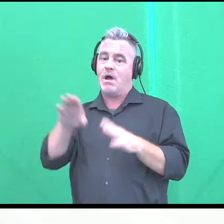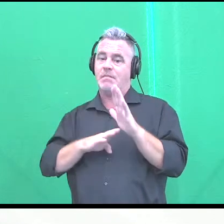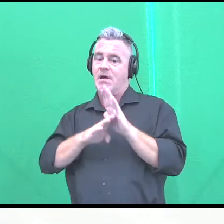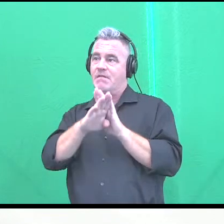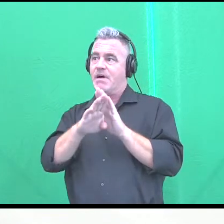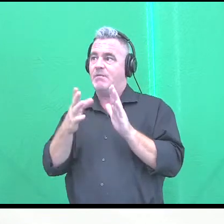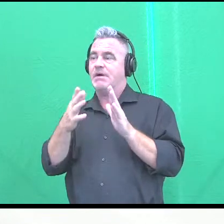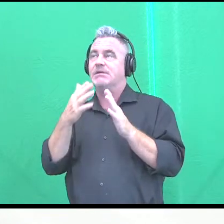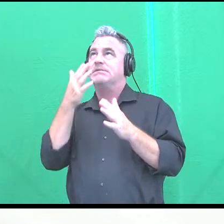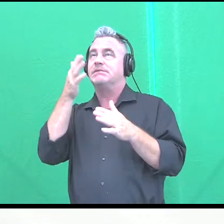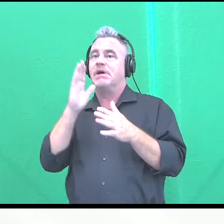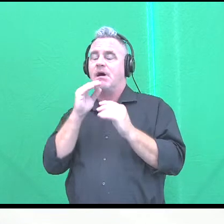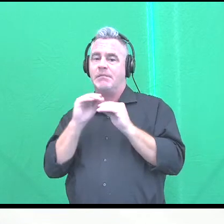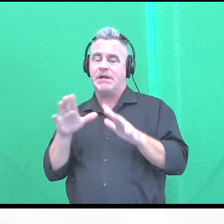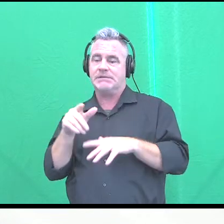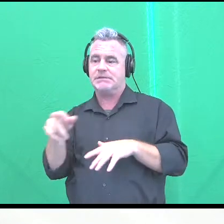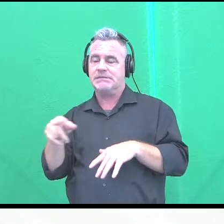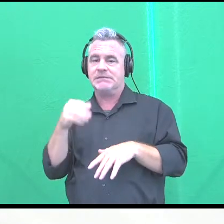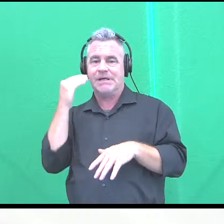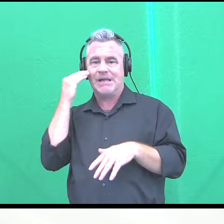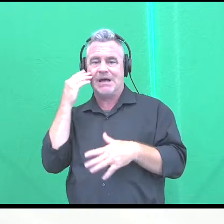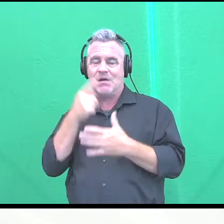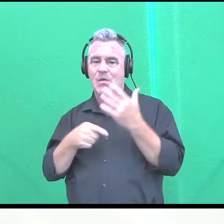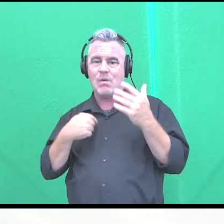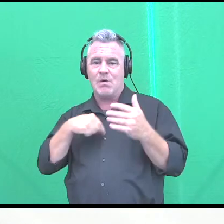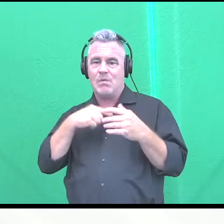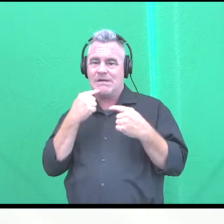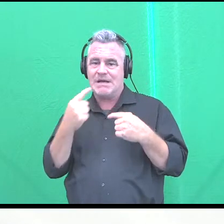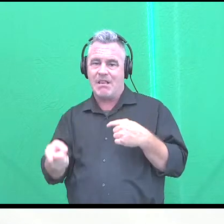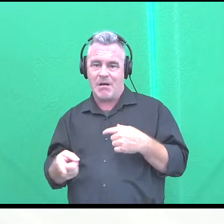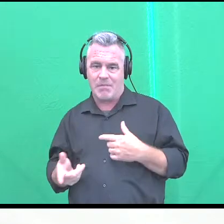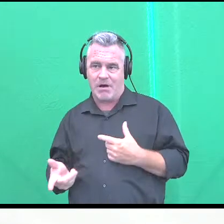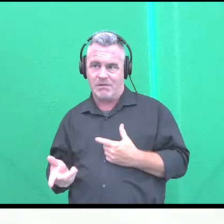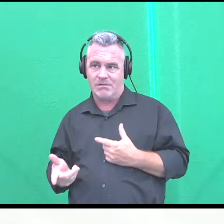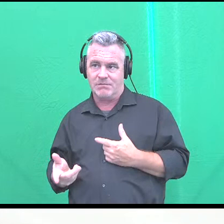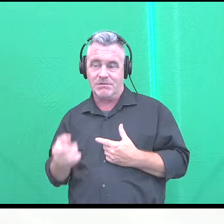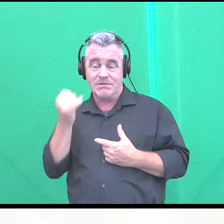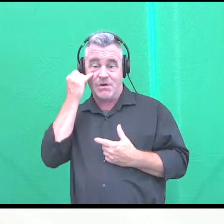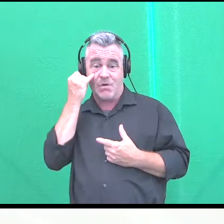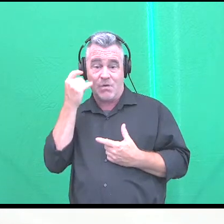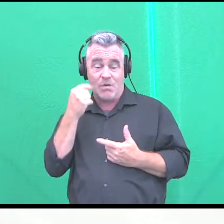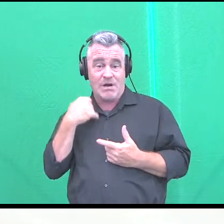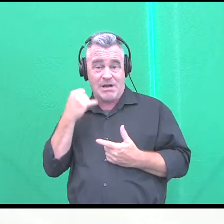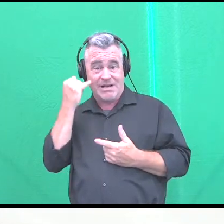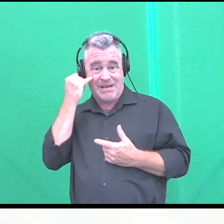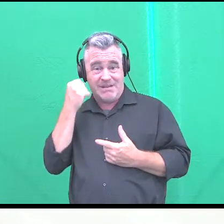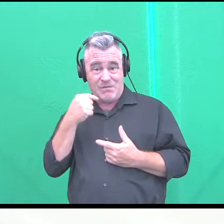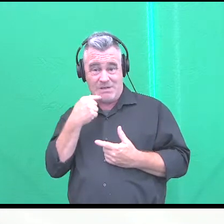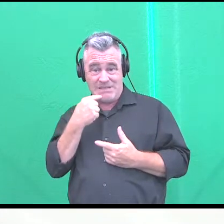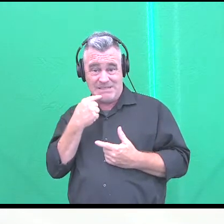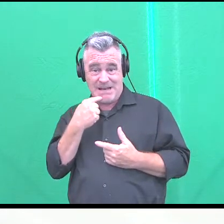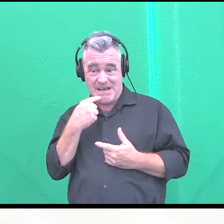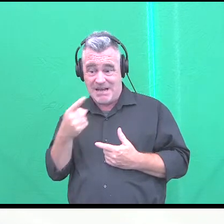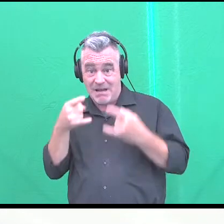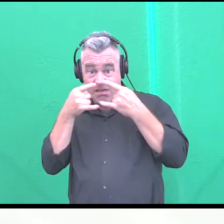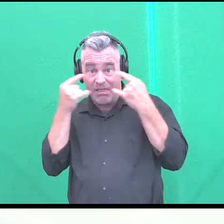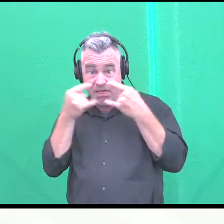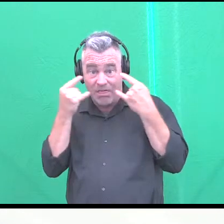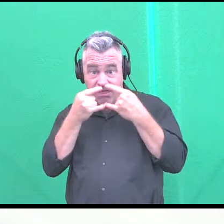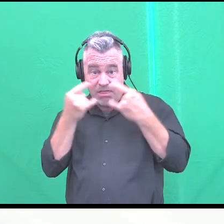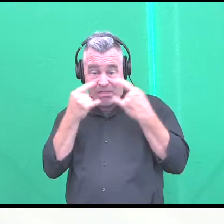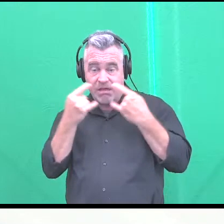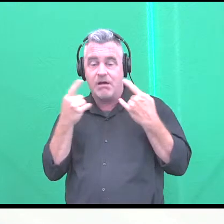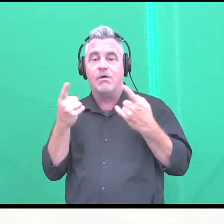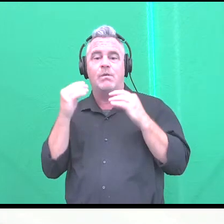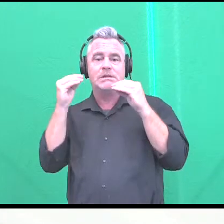God bless them. They only know what we tell them. So if we keep telling them to put a mask on, we're teaching them